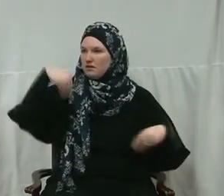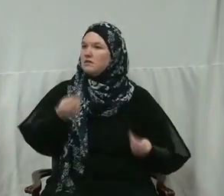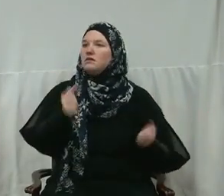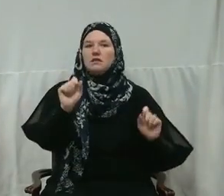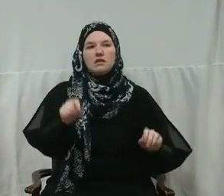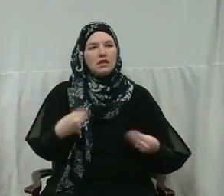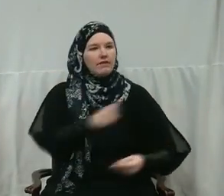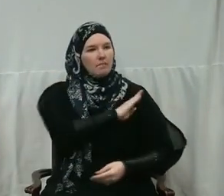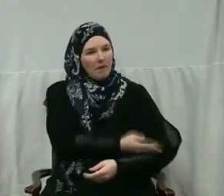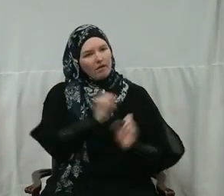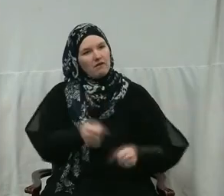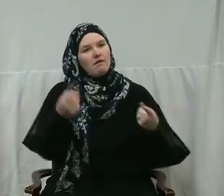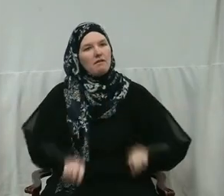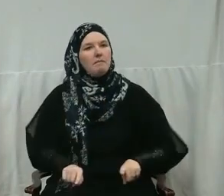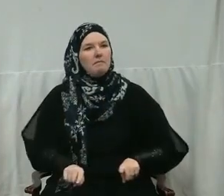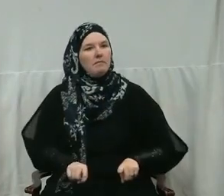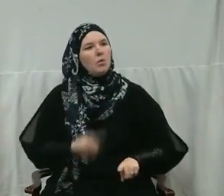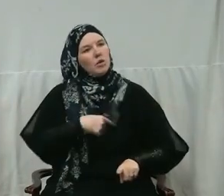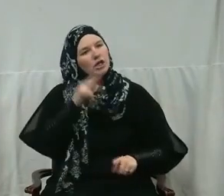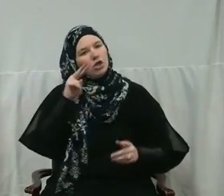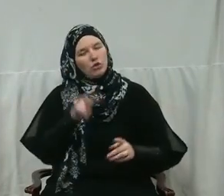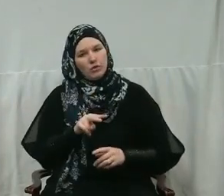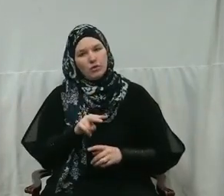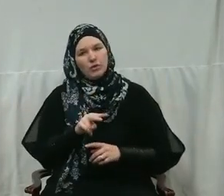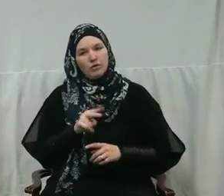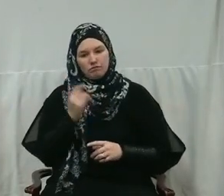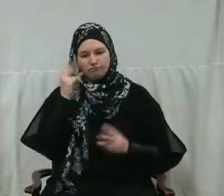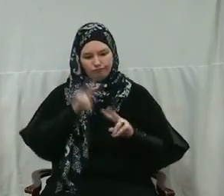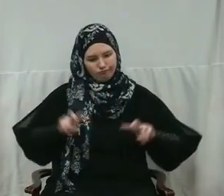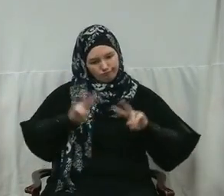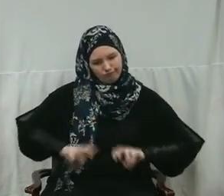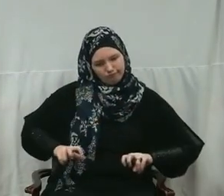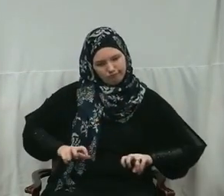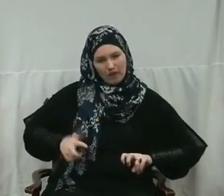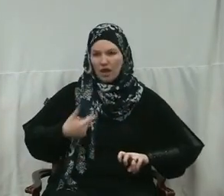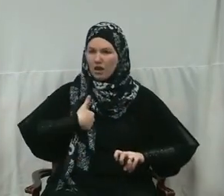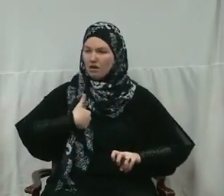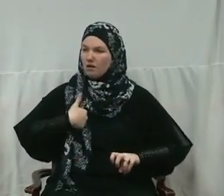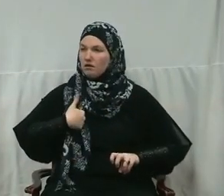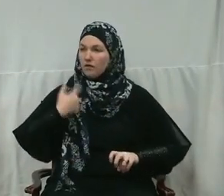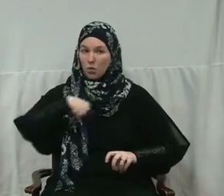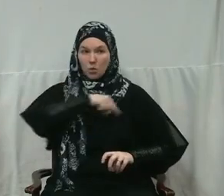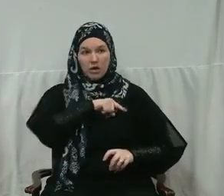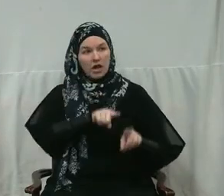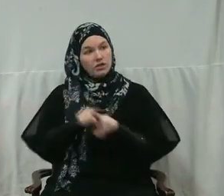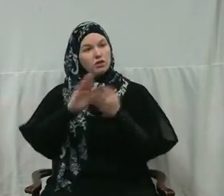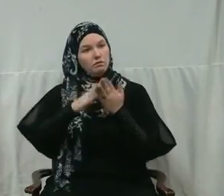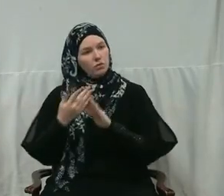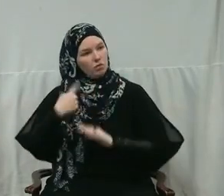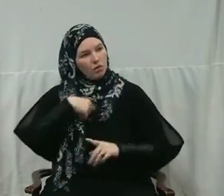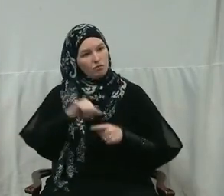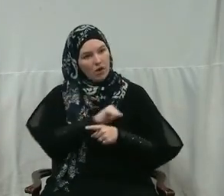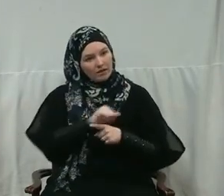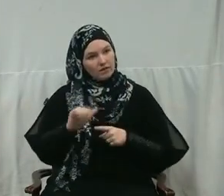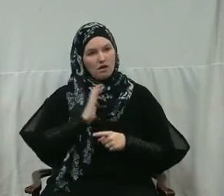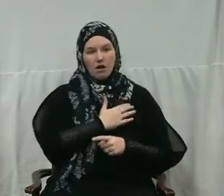we need to look at whether or not we are exercising and practicing both